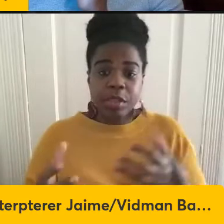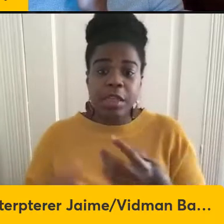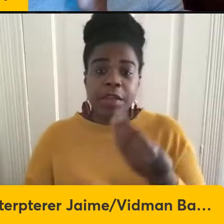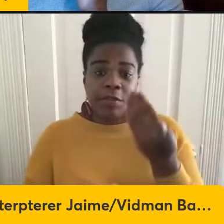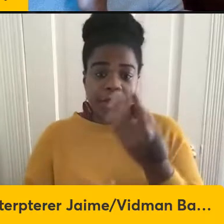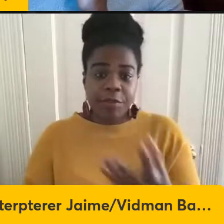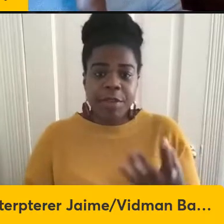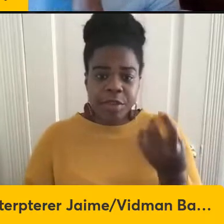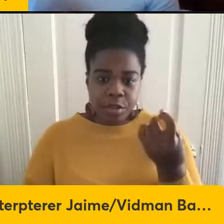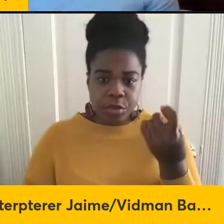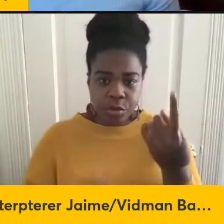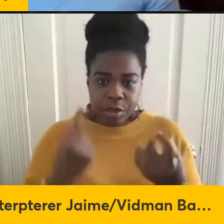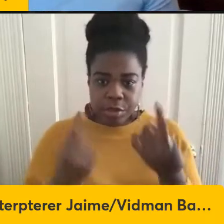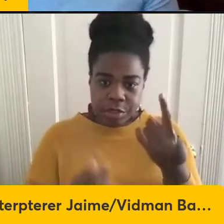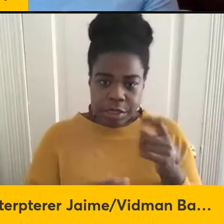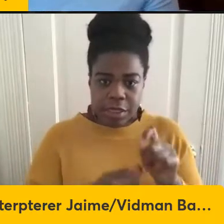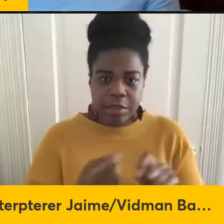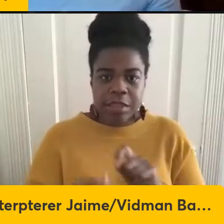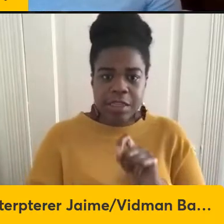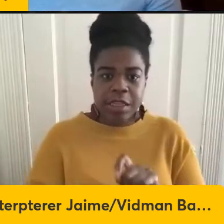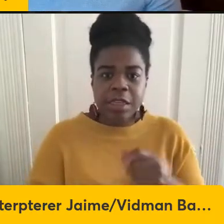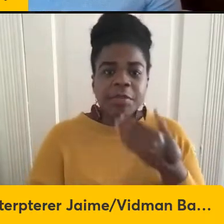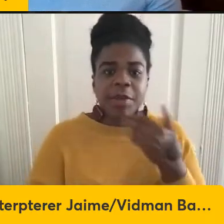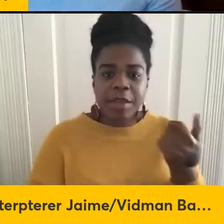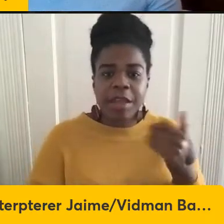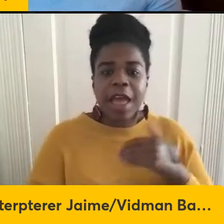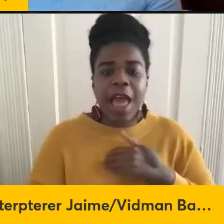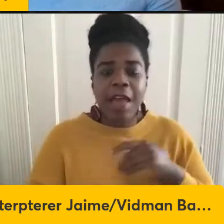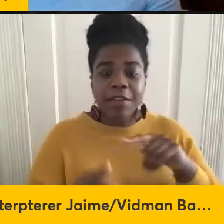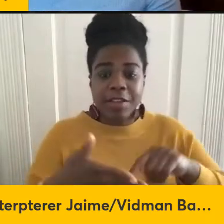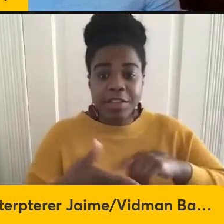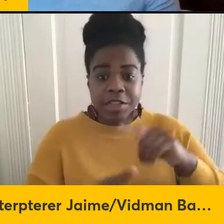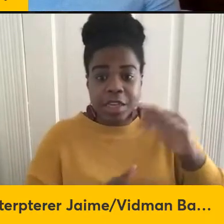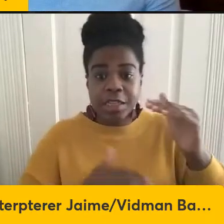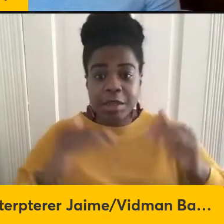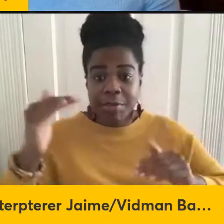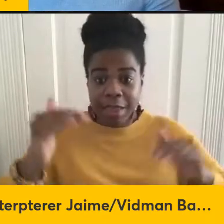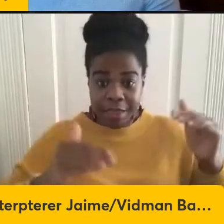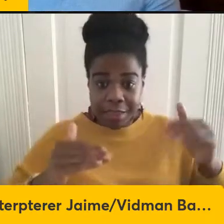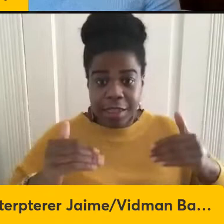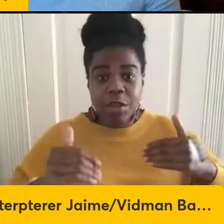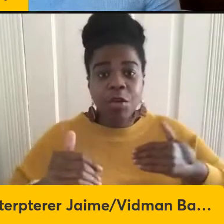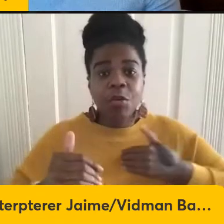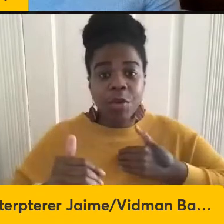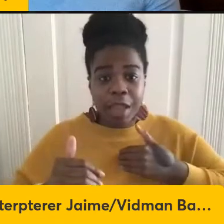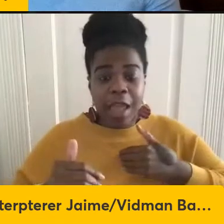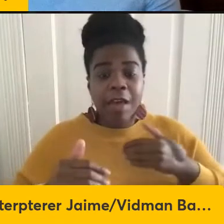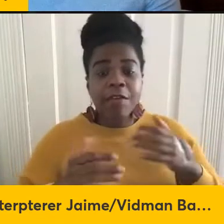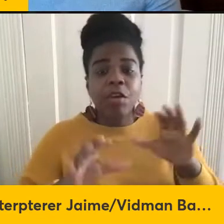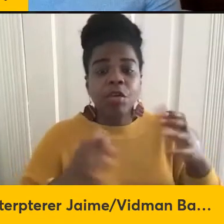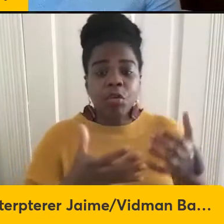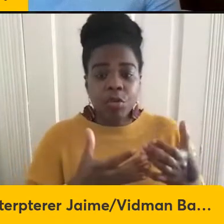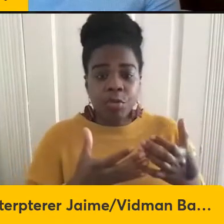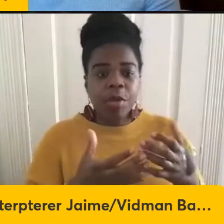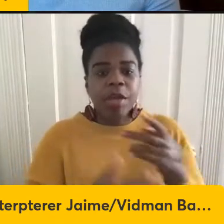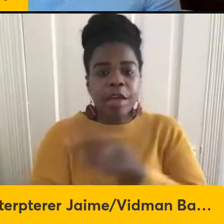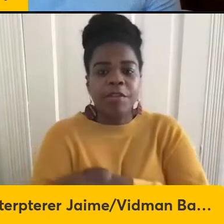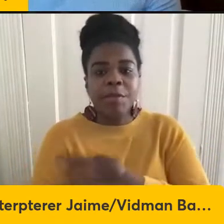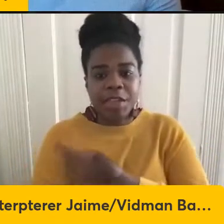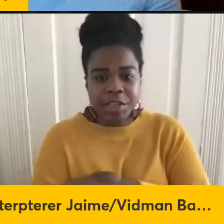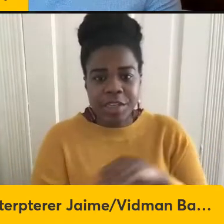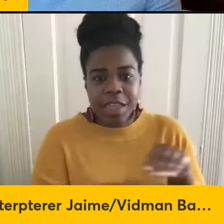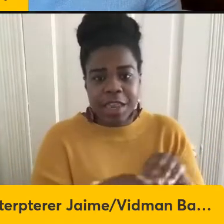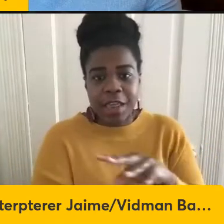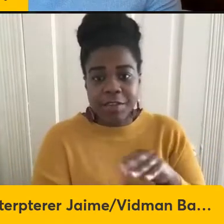these diseases better, to have checks and balances. We have a board of patients who serve as advisors on every